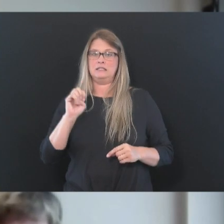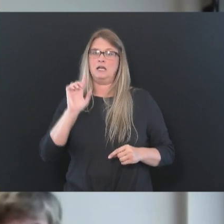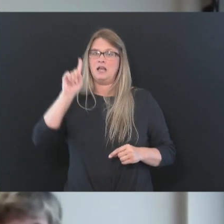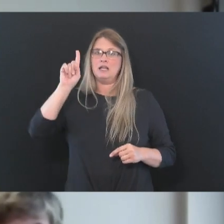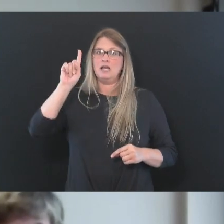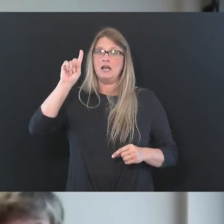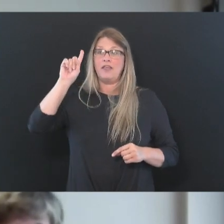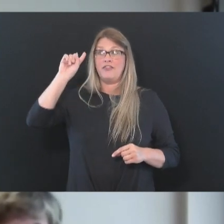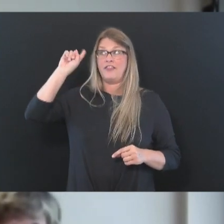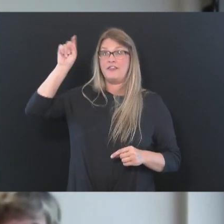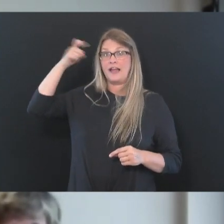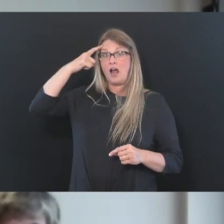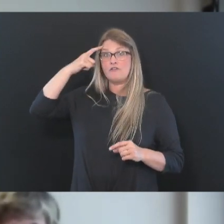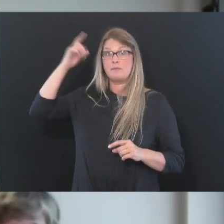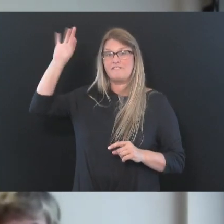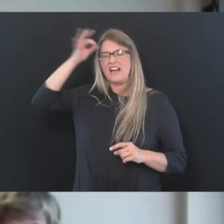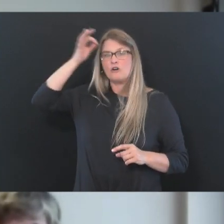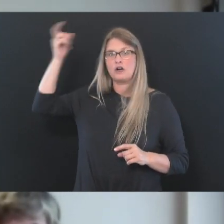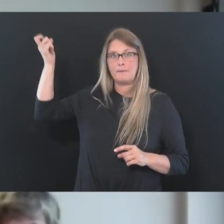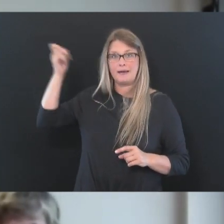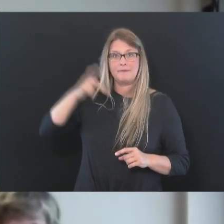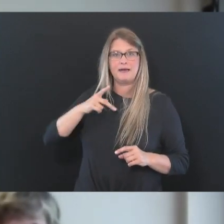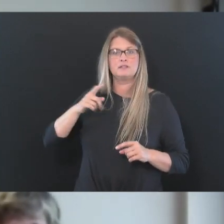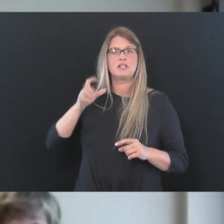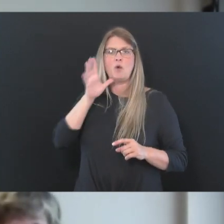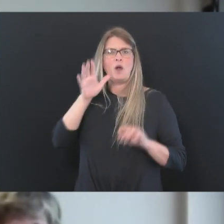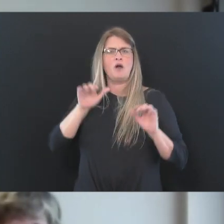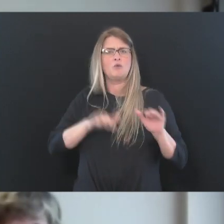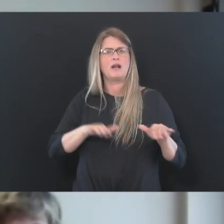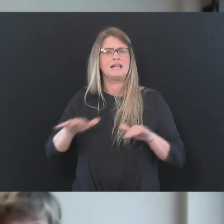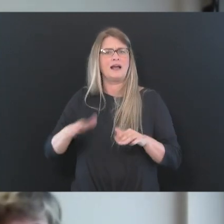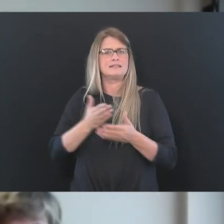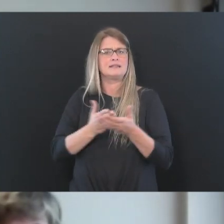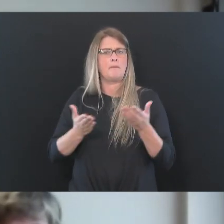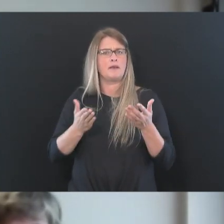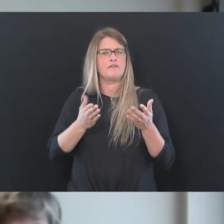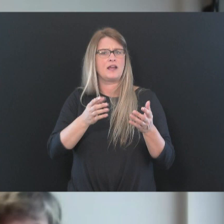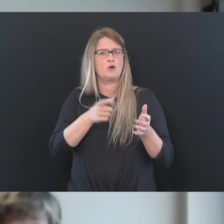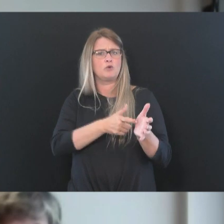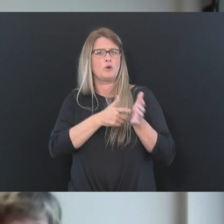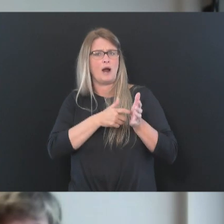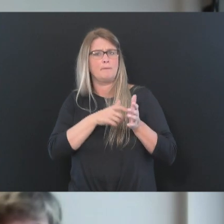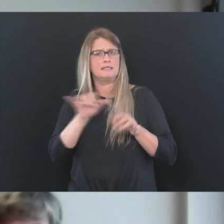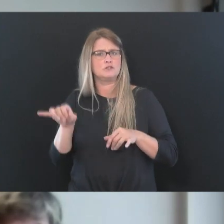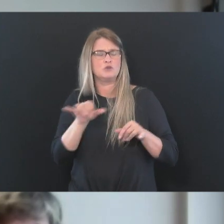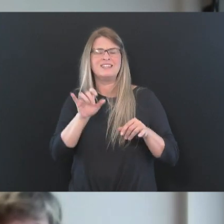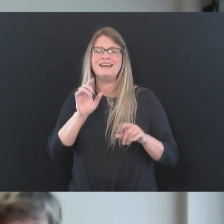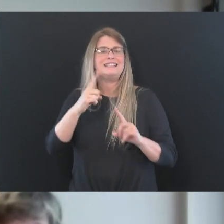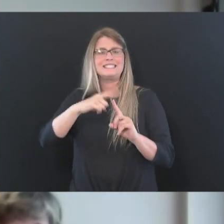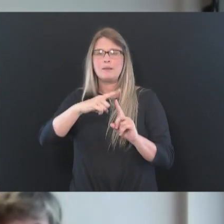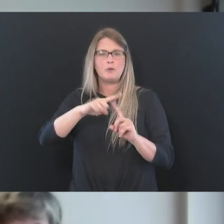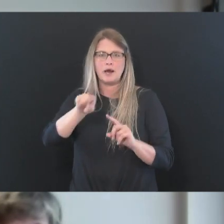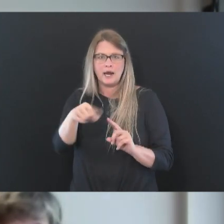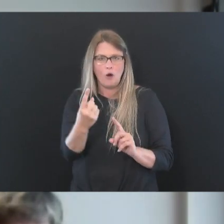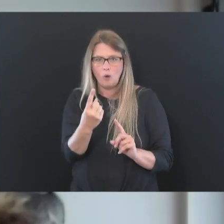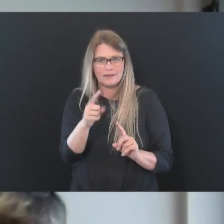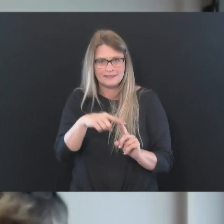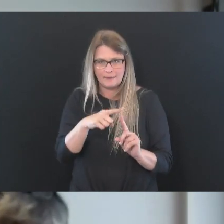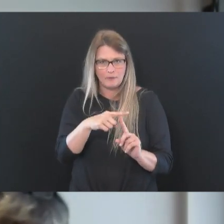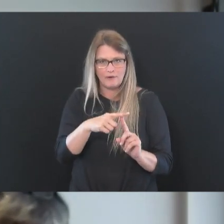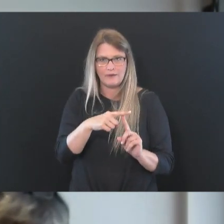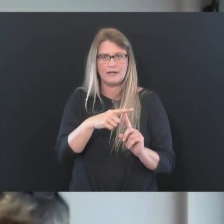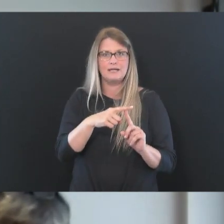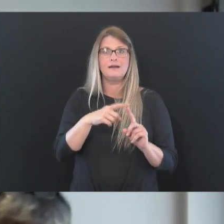along and said they're going to relax some of the requirements as well. So those are temporary. Those are during the